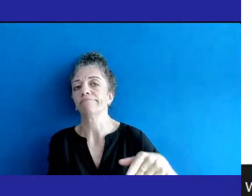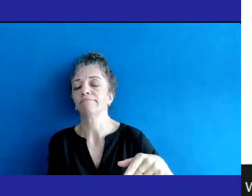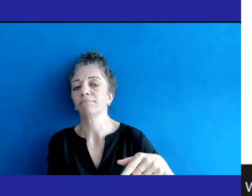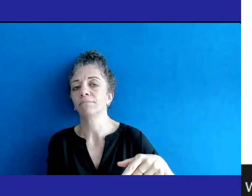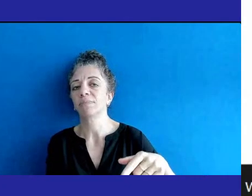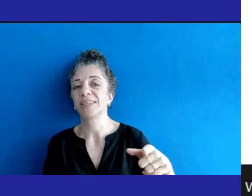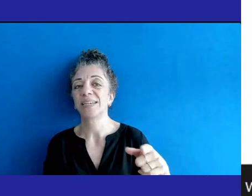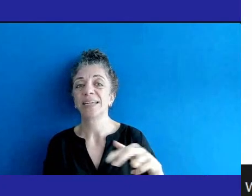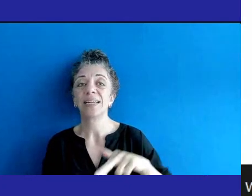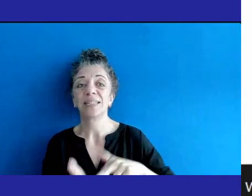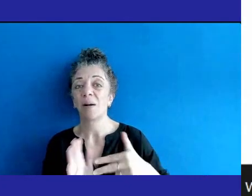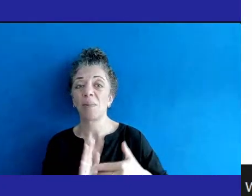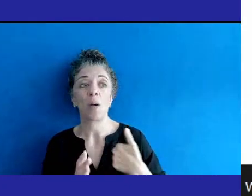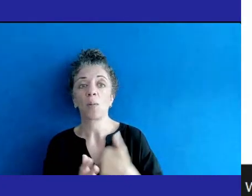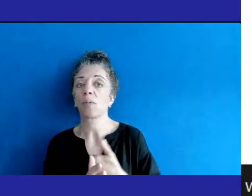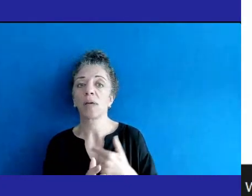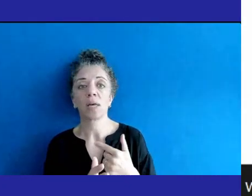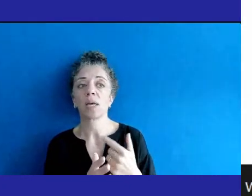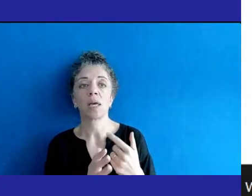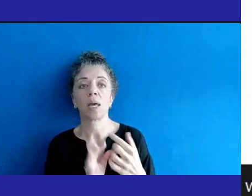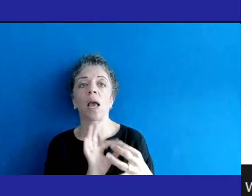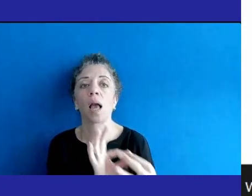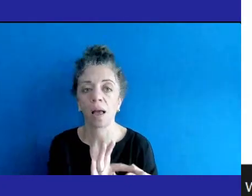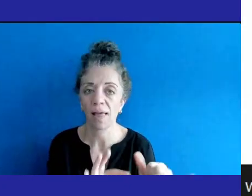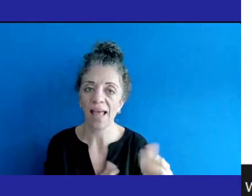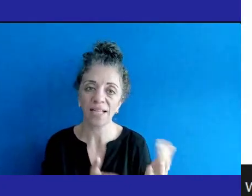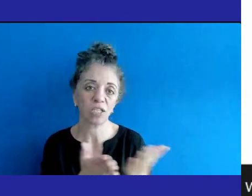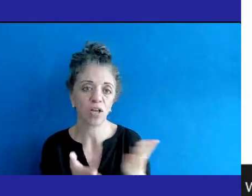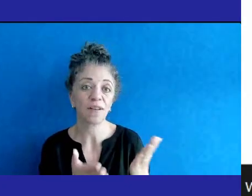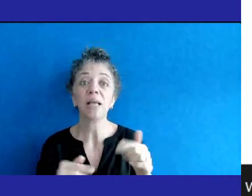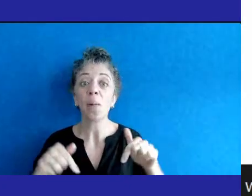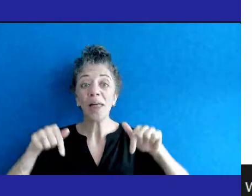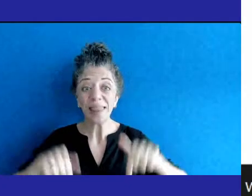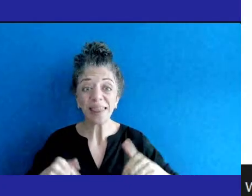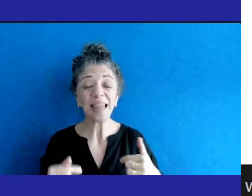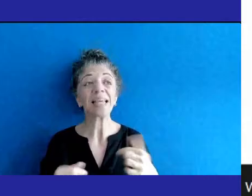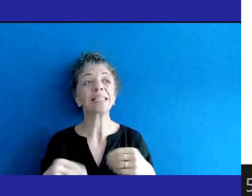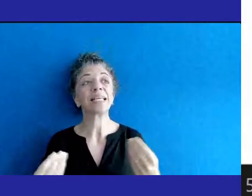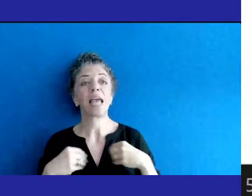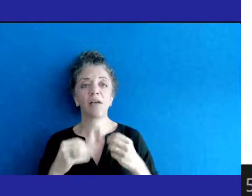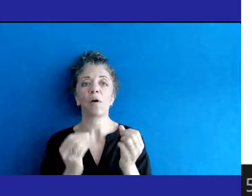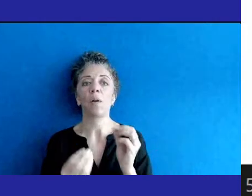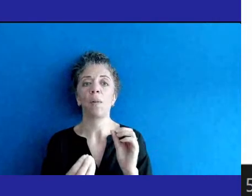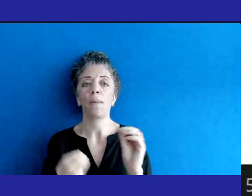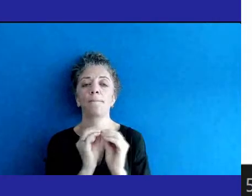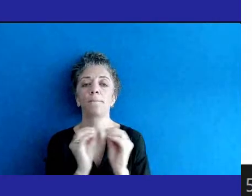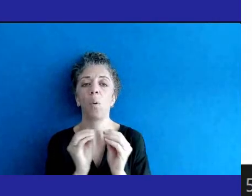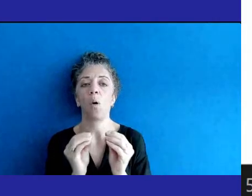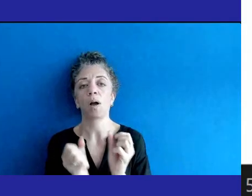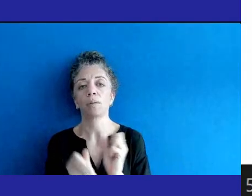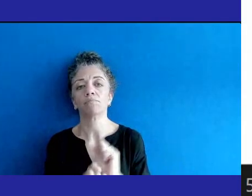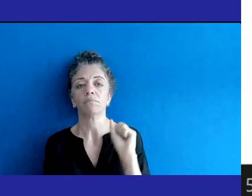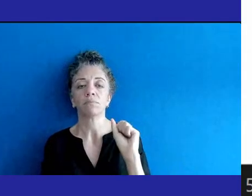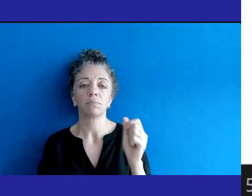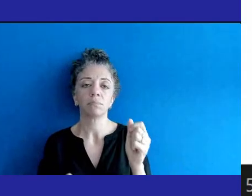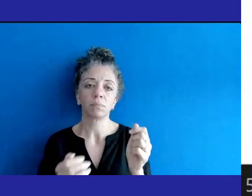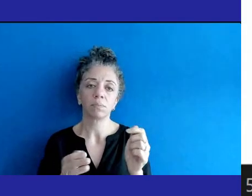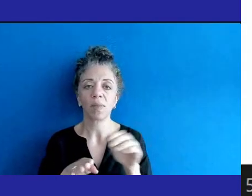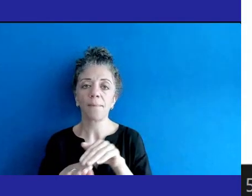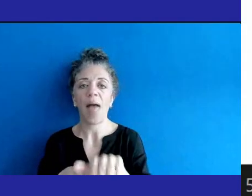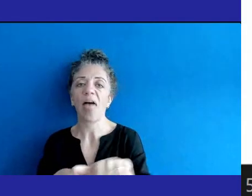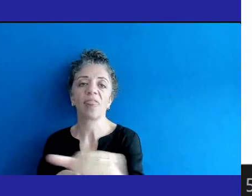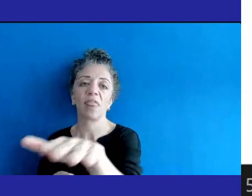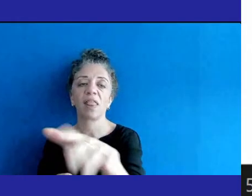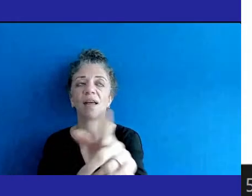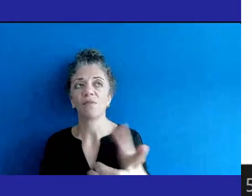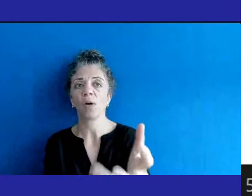pathway. And this, provides a pathway for getting the test, for getting the results, for knowing how